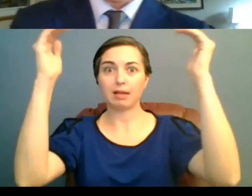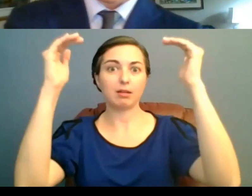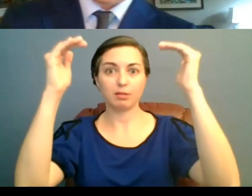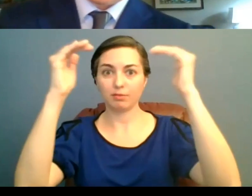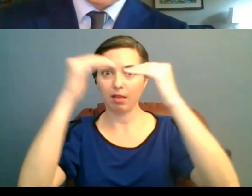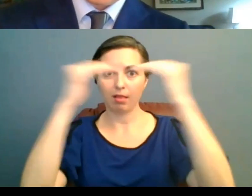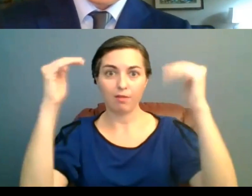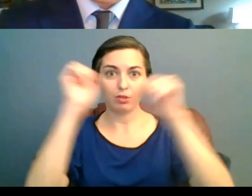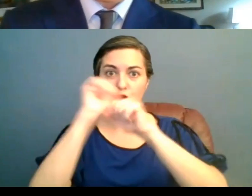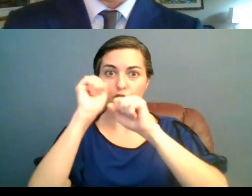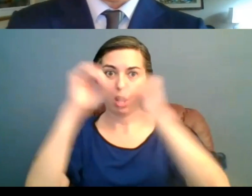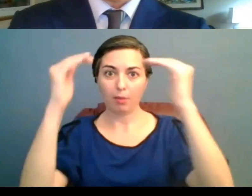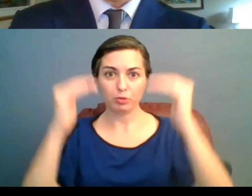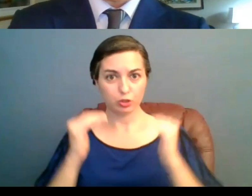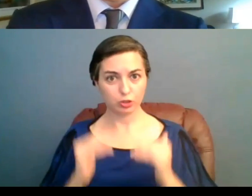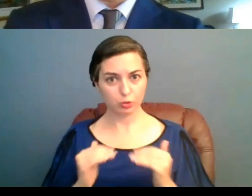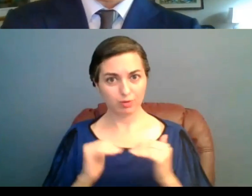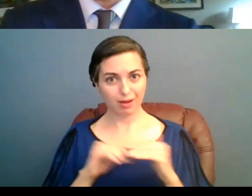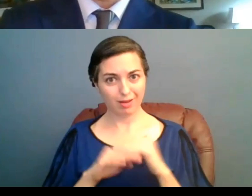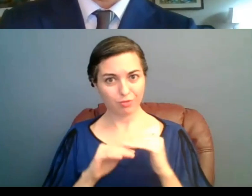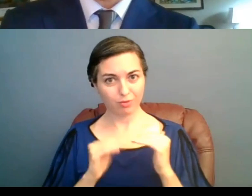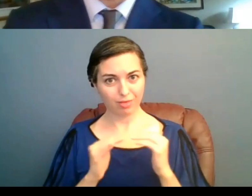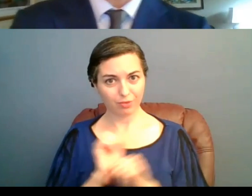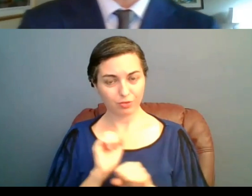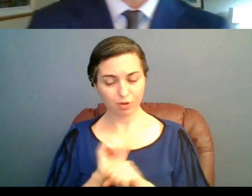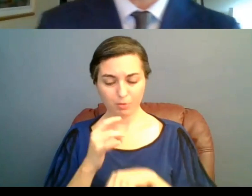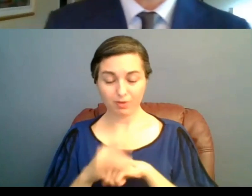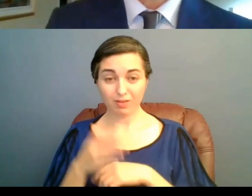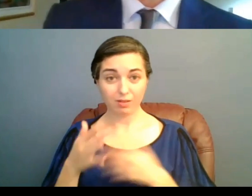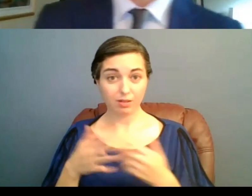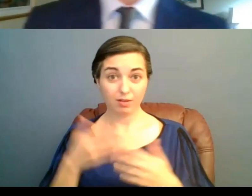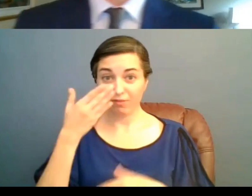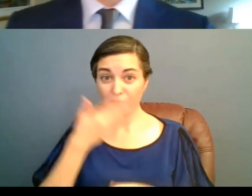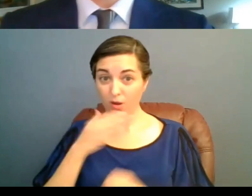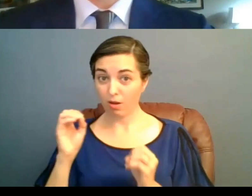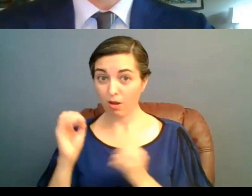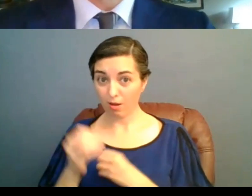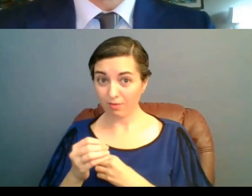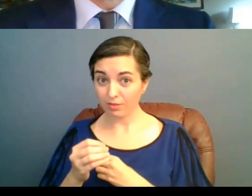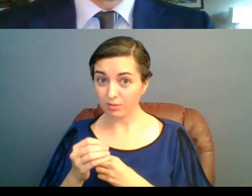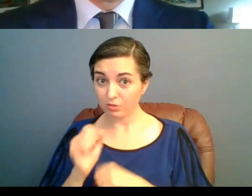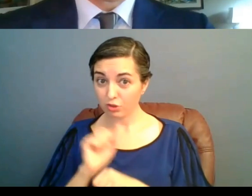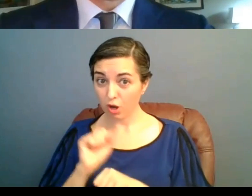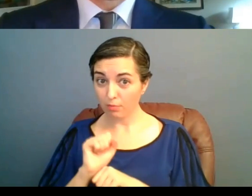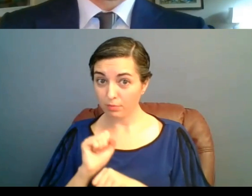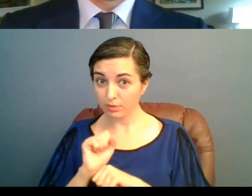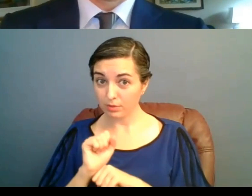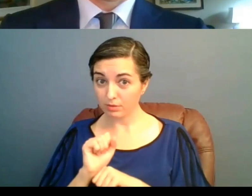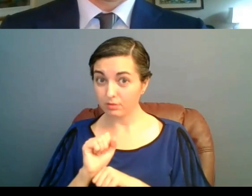to entry-level jobs are on there. Even front office jobs. So Front Office Sports is a